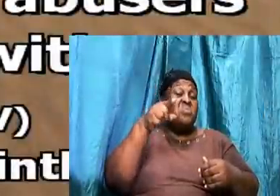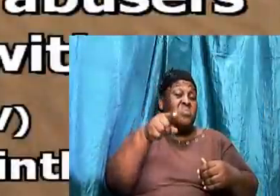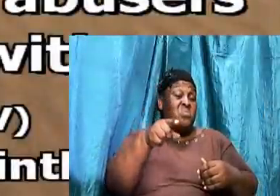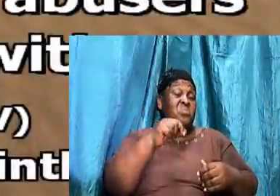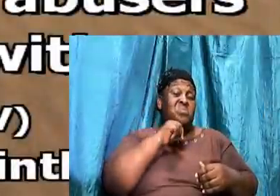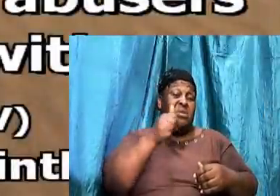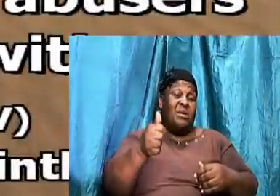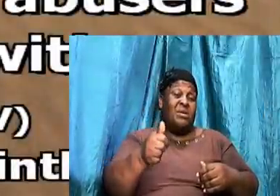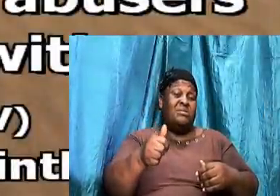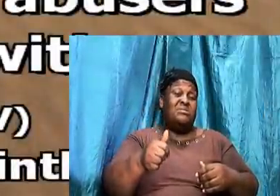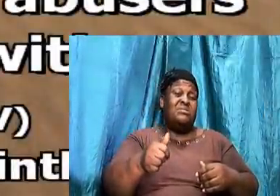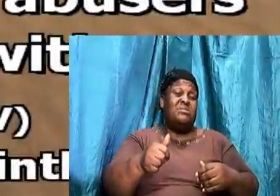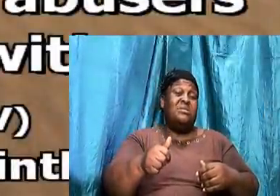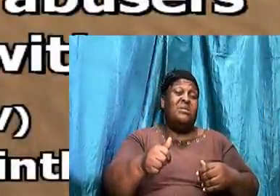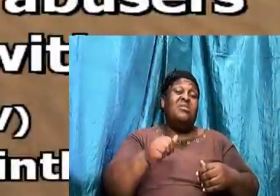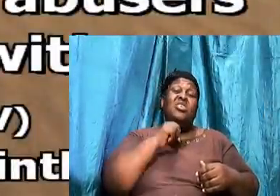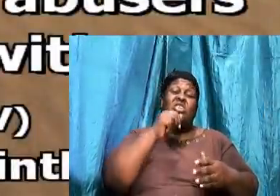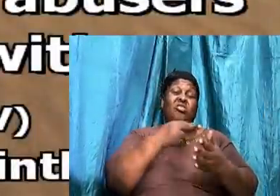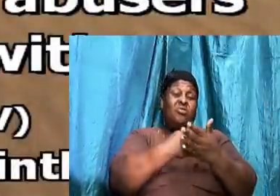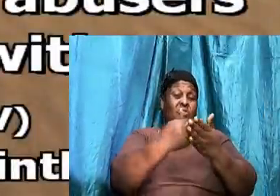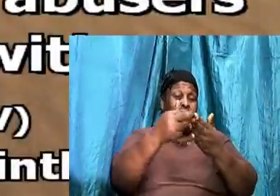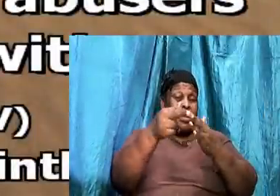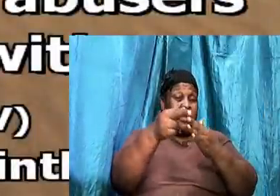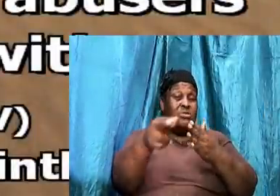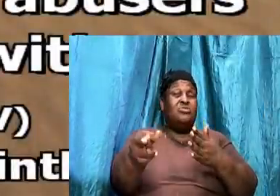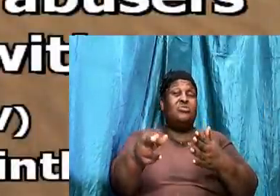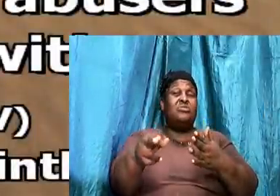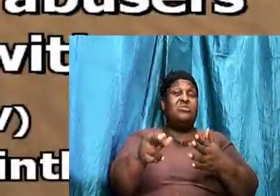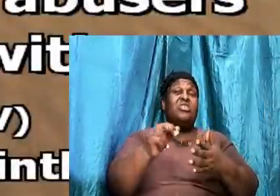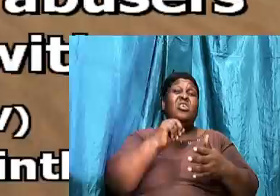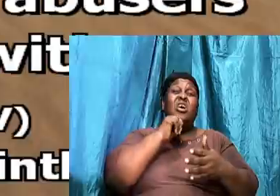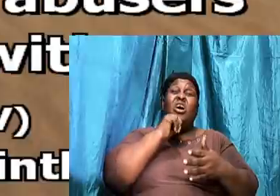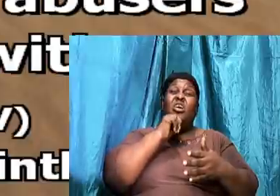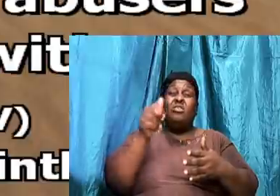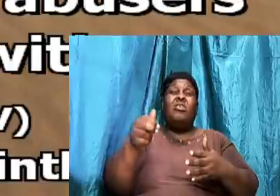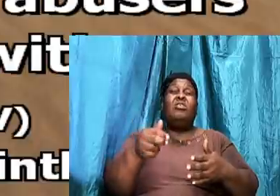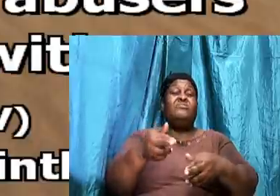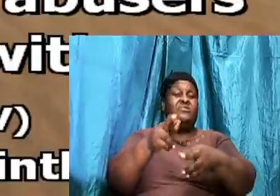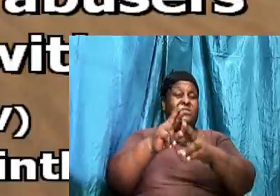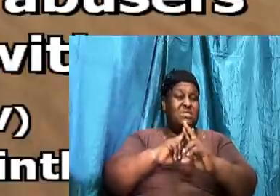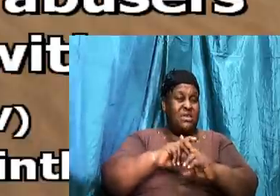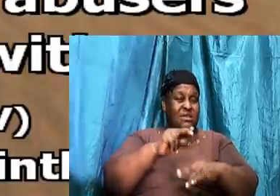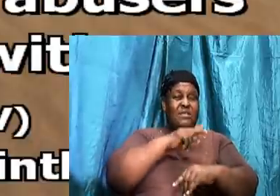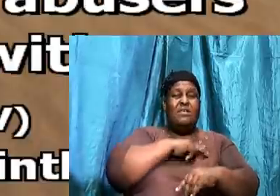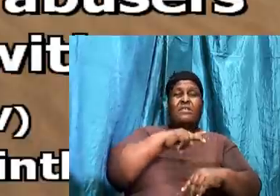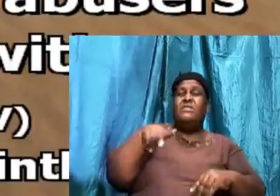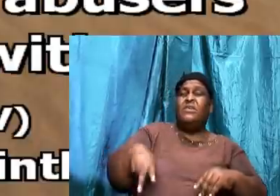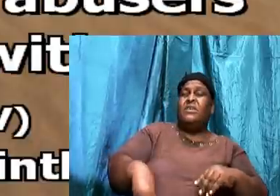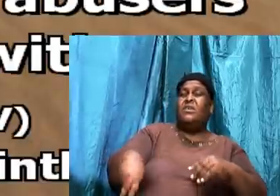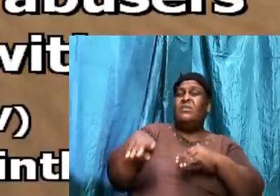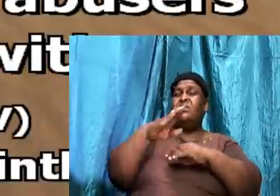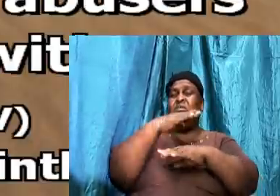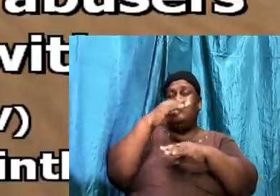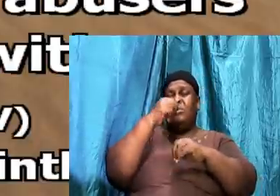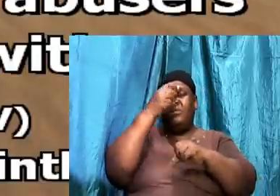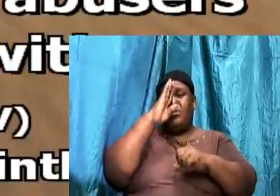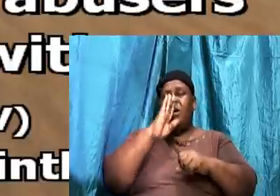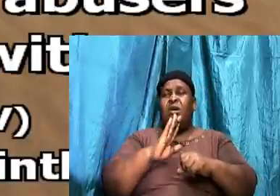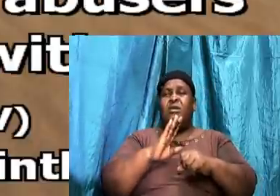That the unrighteous. Shall not inherit the kingdom of God. Be ye not deceived.